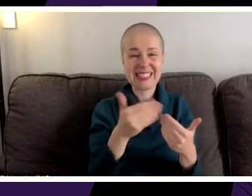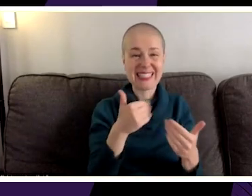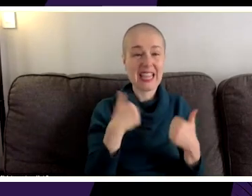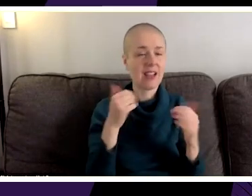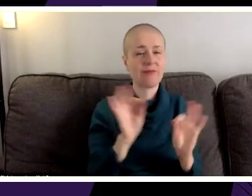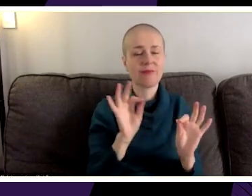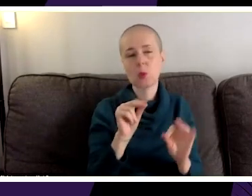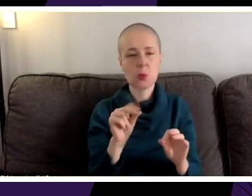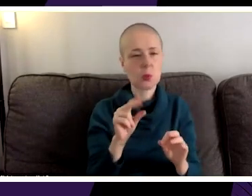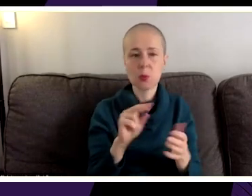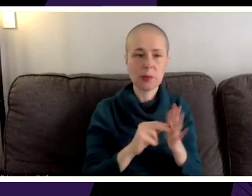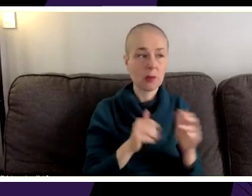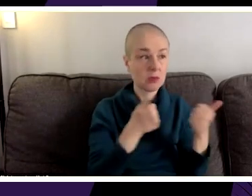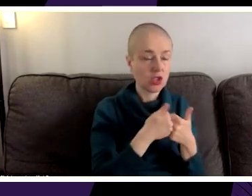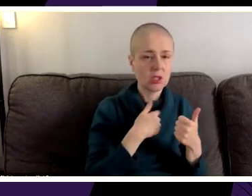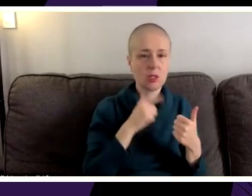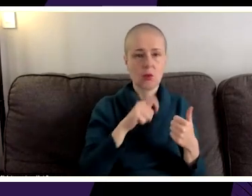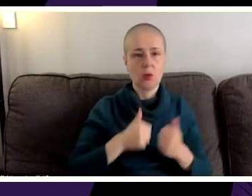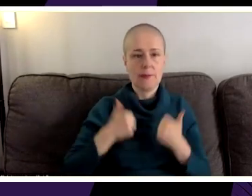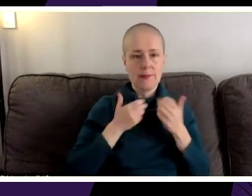sketches and sounds.